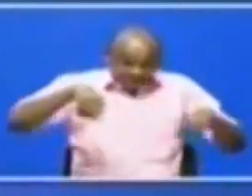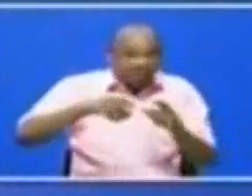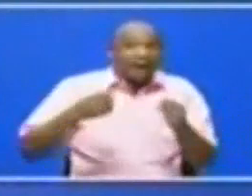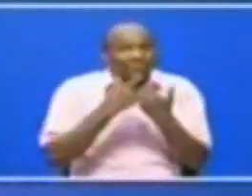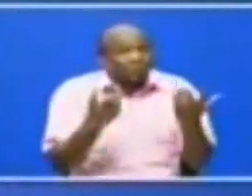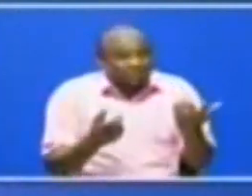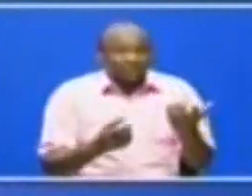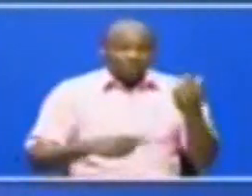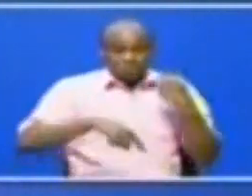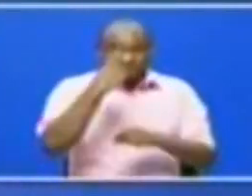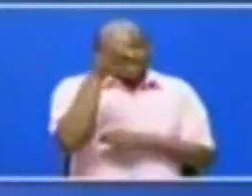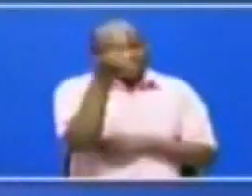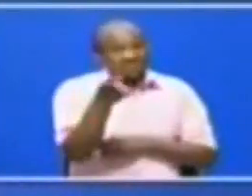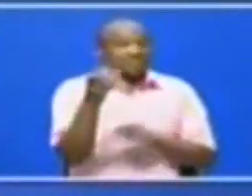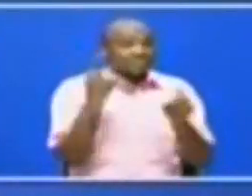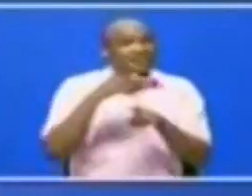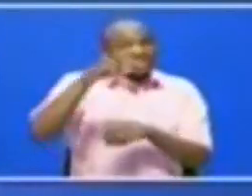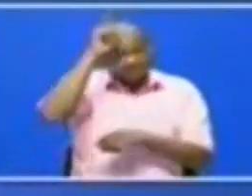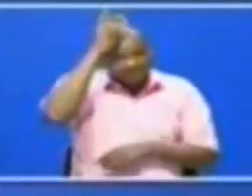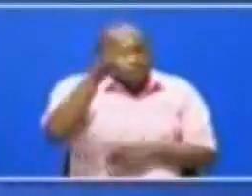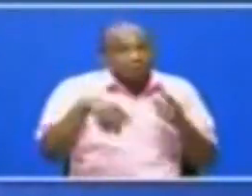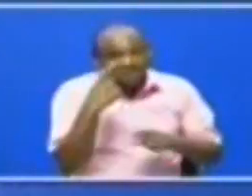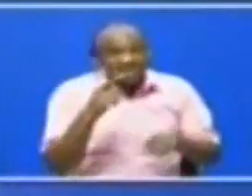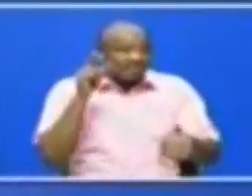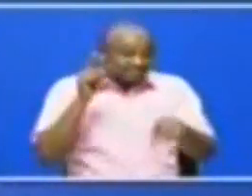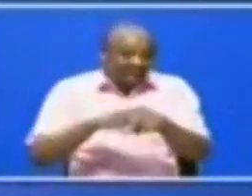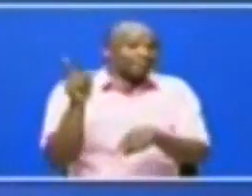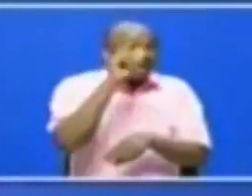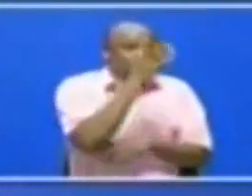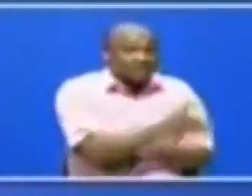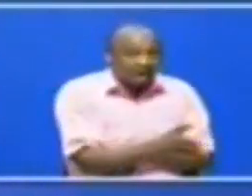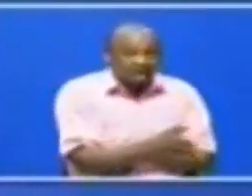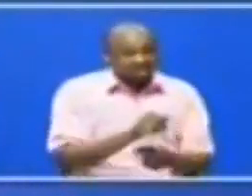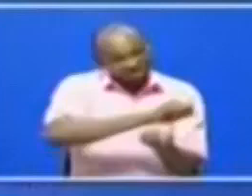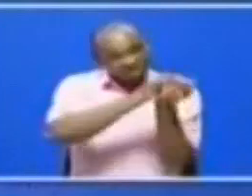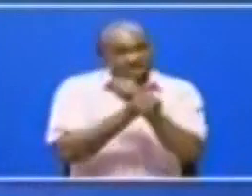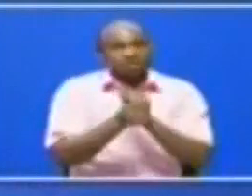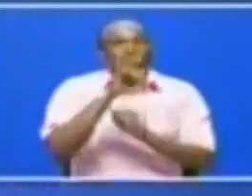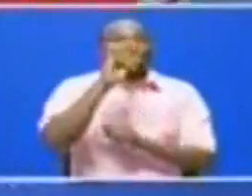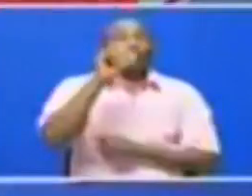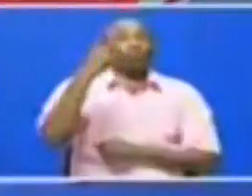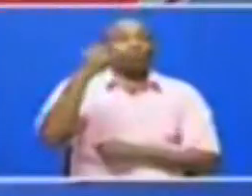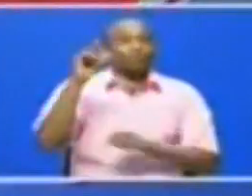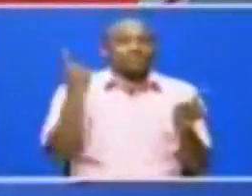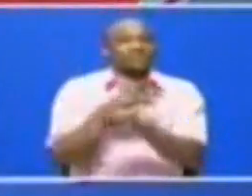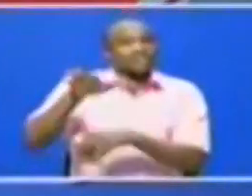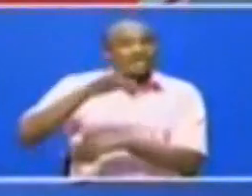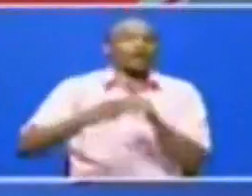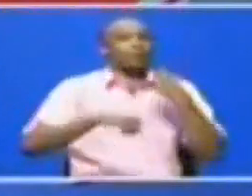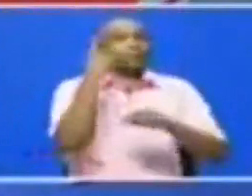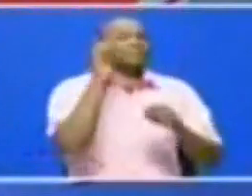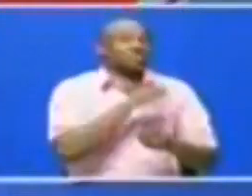Harvey, as one in Shihoe village. And by the time he gets to Nairobi, Yusuf, who was running in Northeastern, is now the